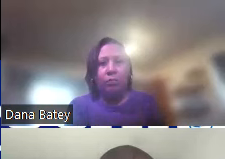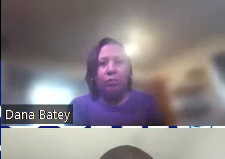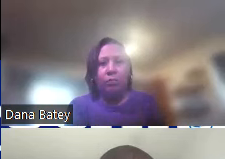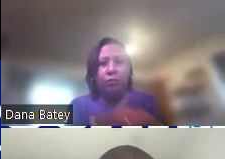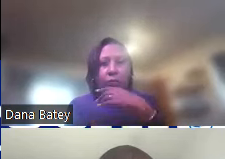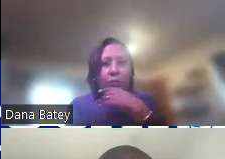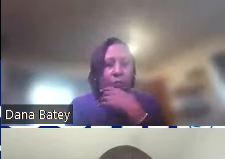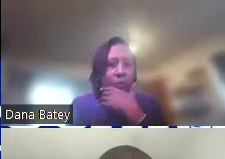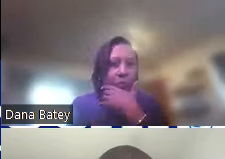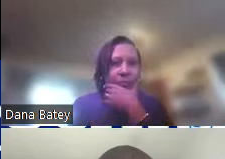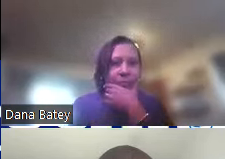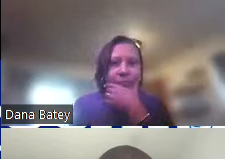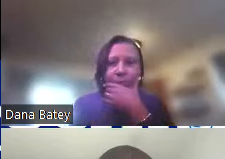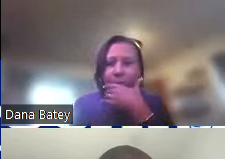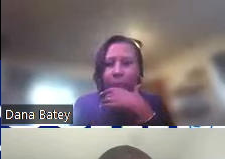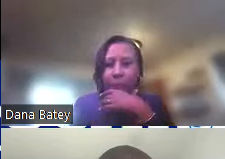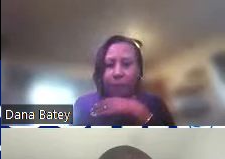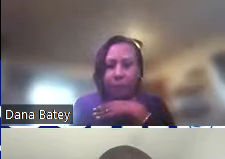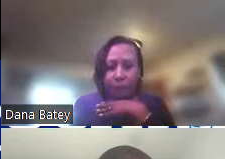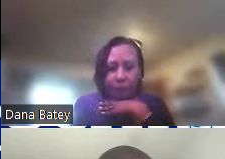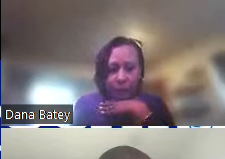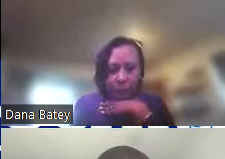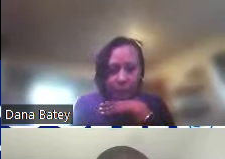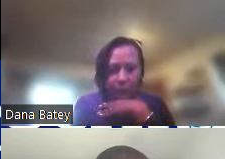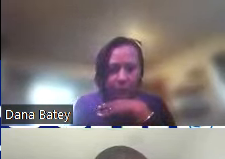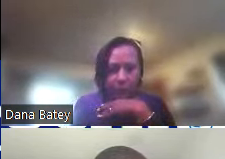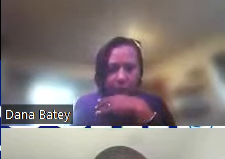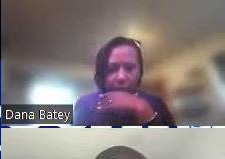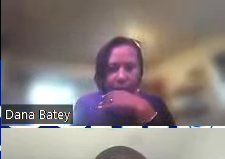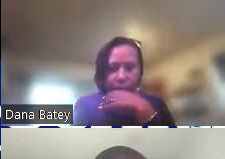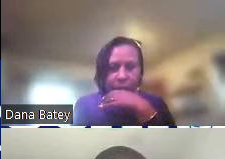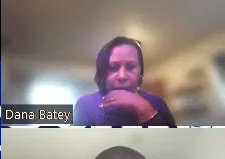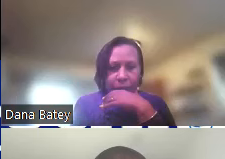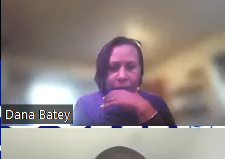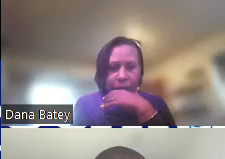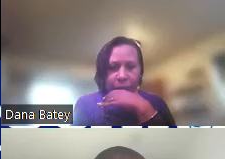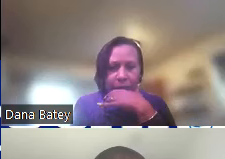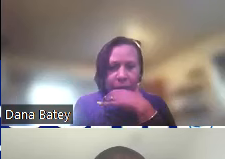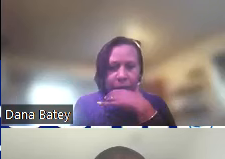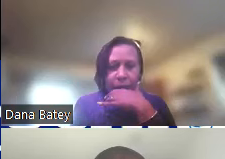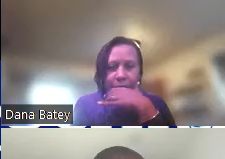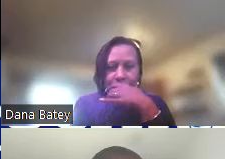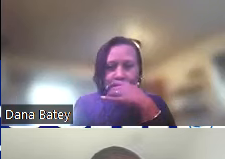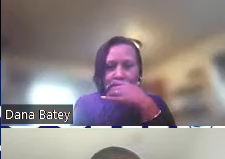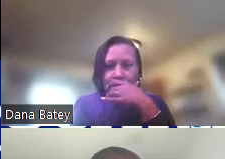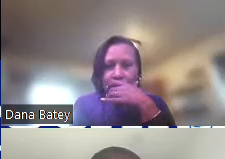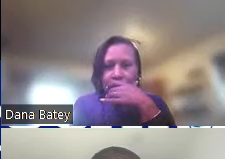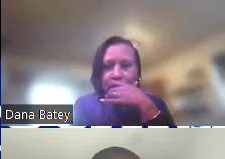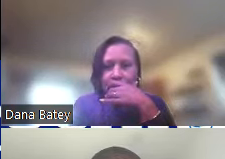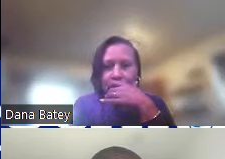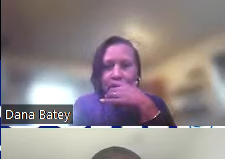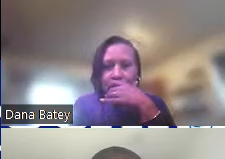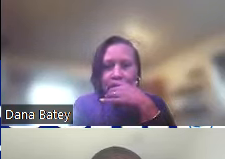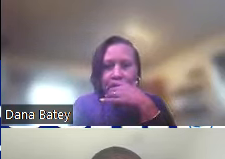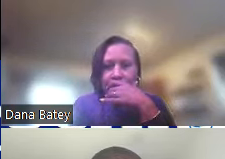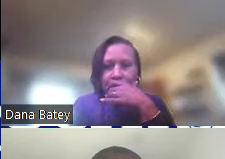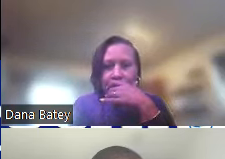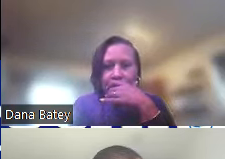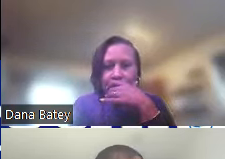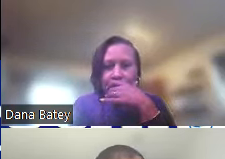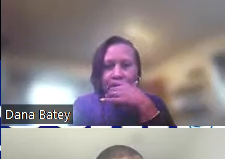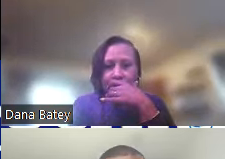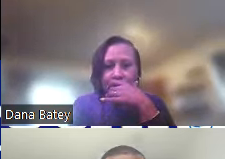hoops to jump through appropriately. But even then, the data cannot be matched at the patient